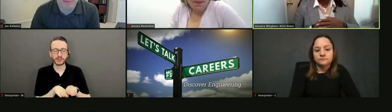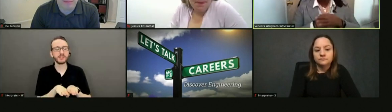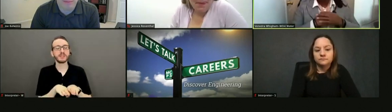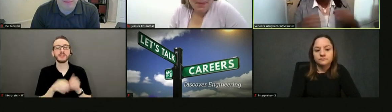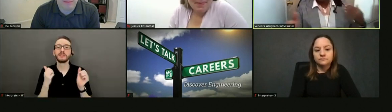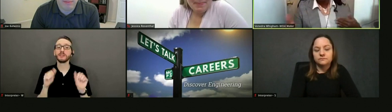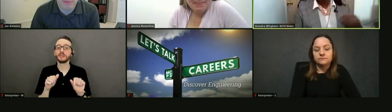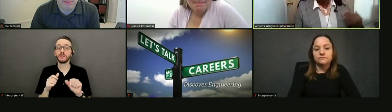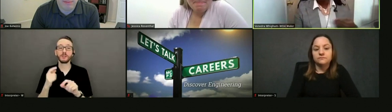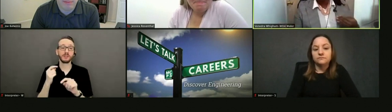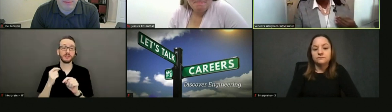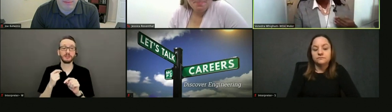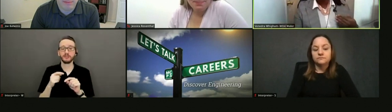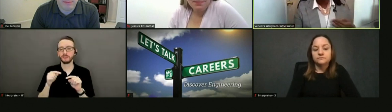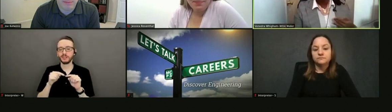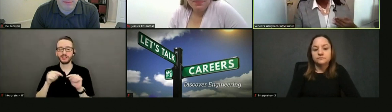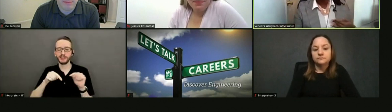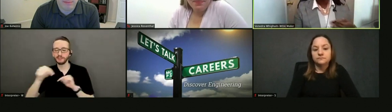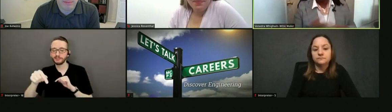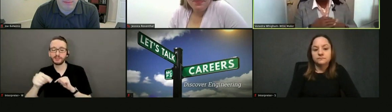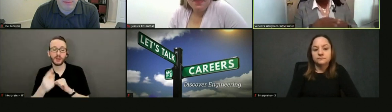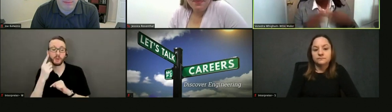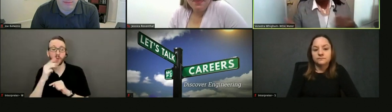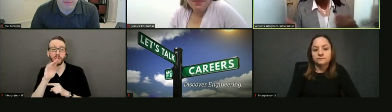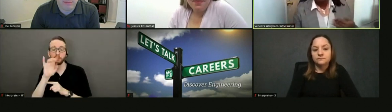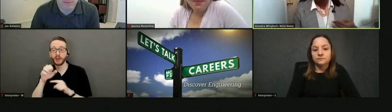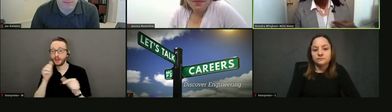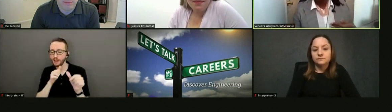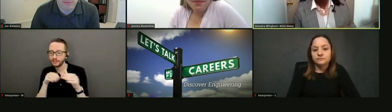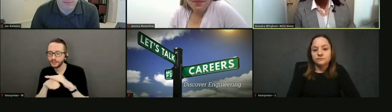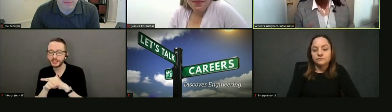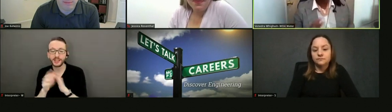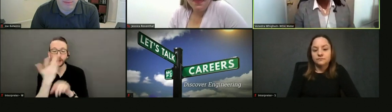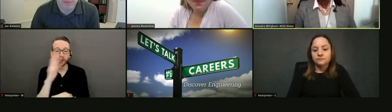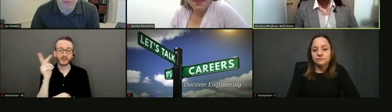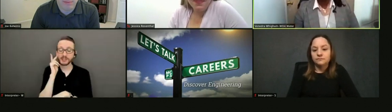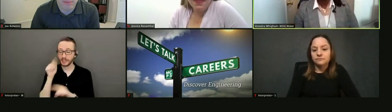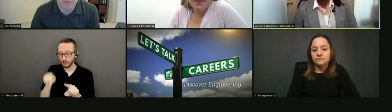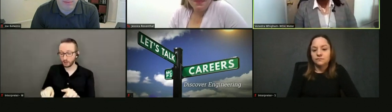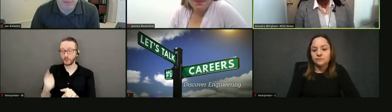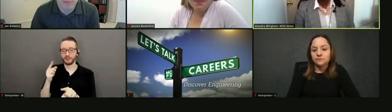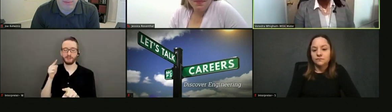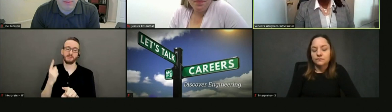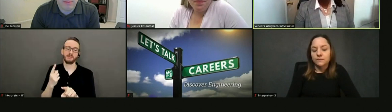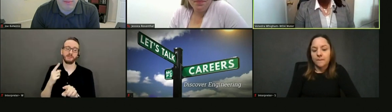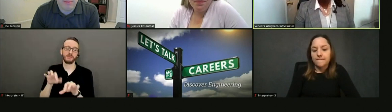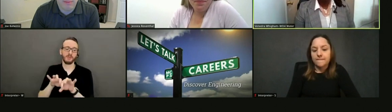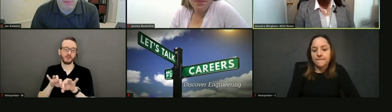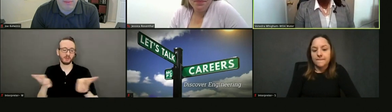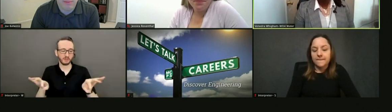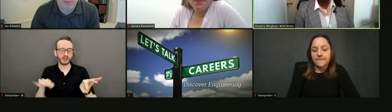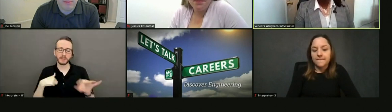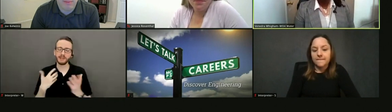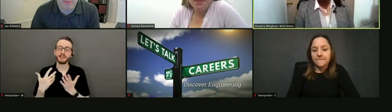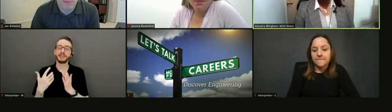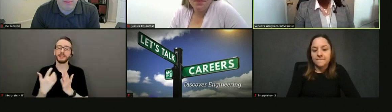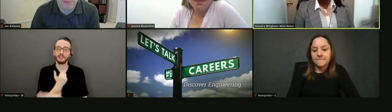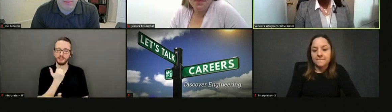track that 1 mile into the woods to look at that one pipe to see, you know, so I've had a chance